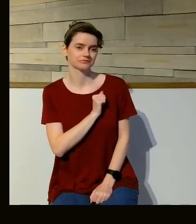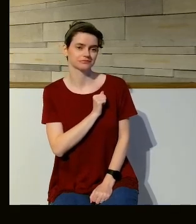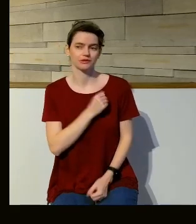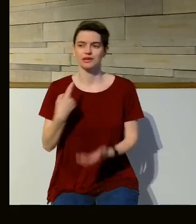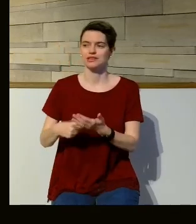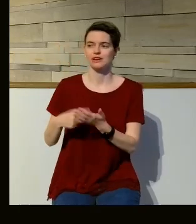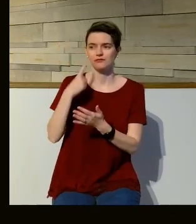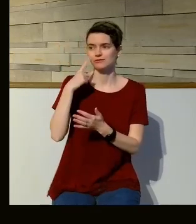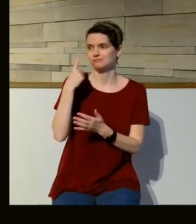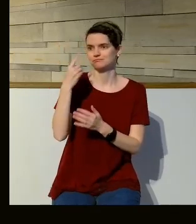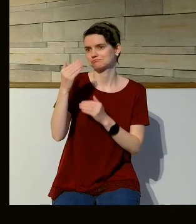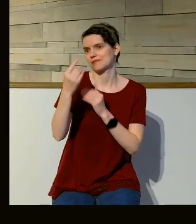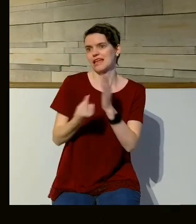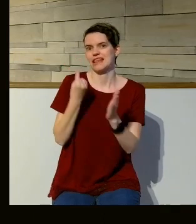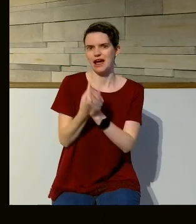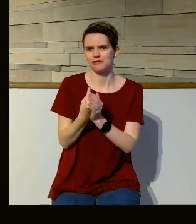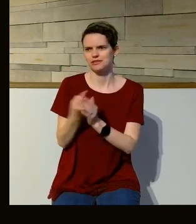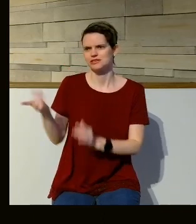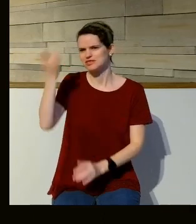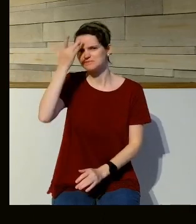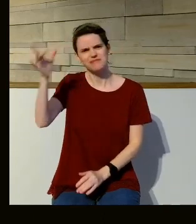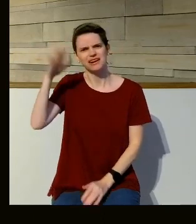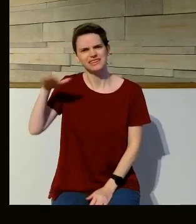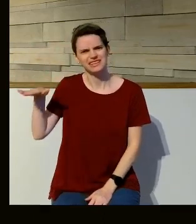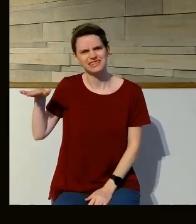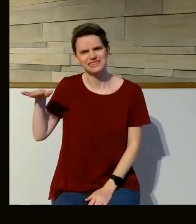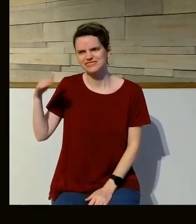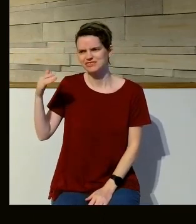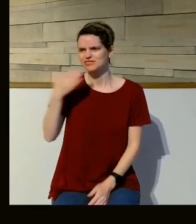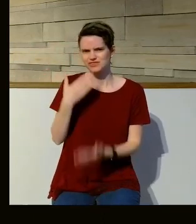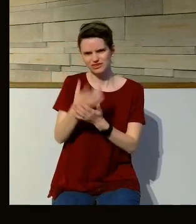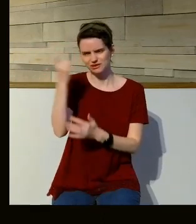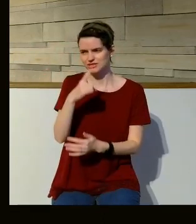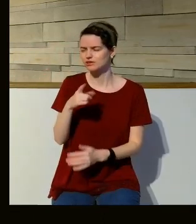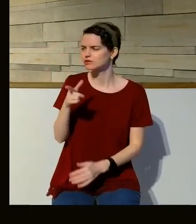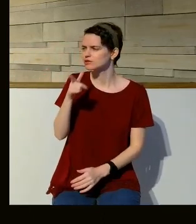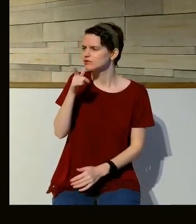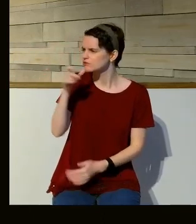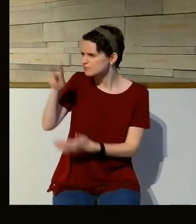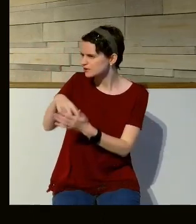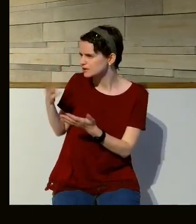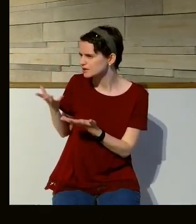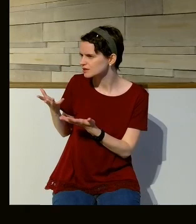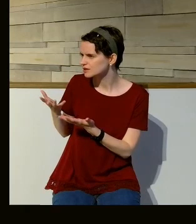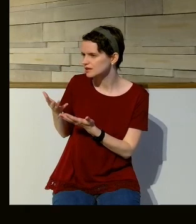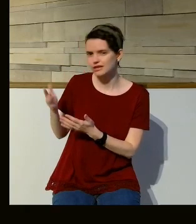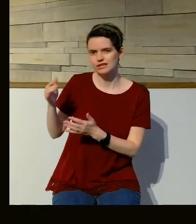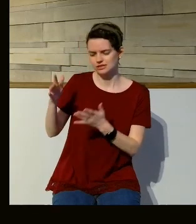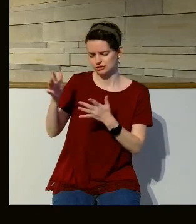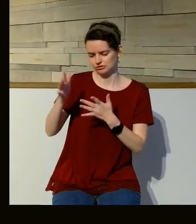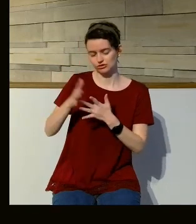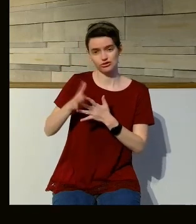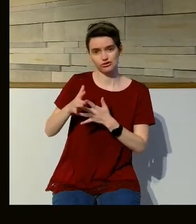We talked for at least an hour. Brilliant kid. Good questions. And I said, who have you been reading? He's only a junior in high